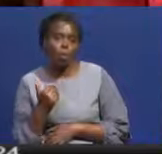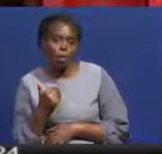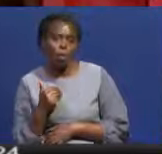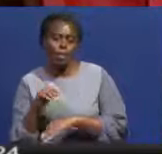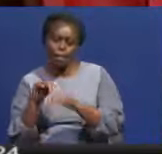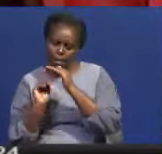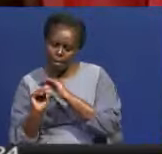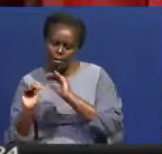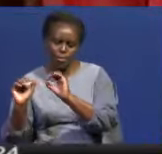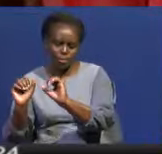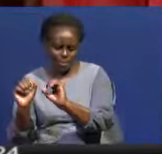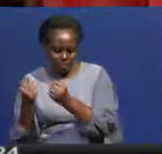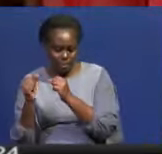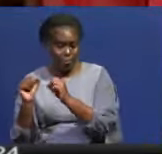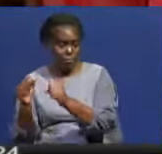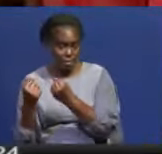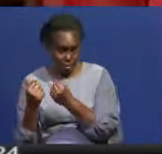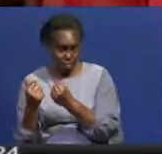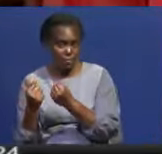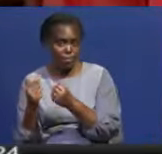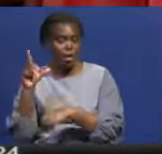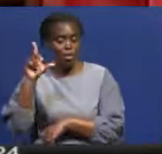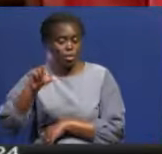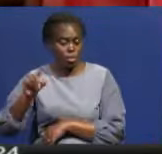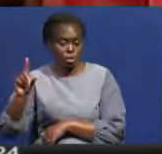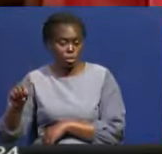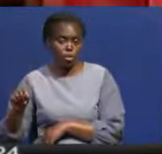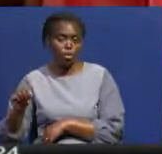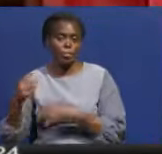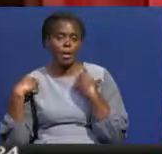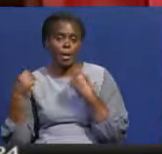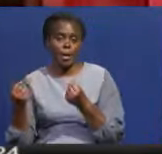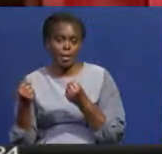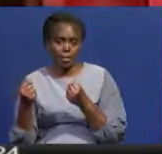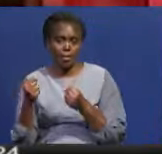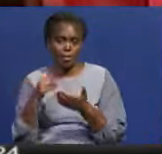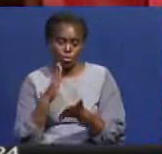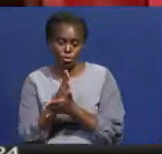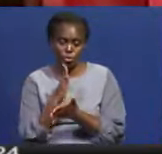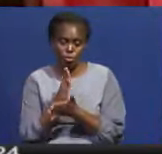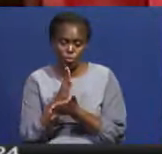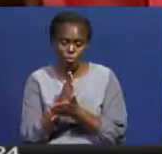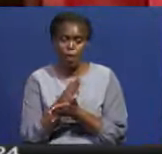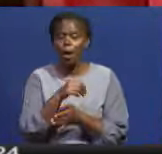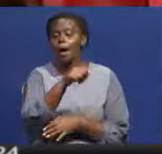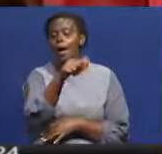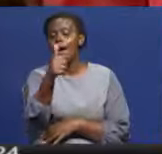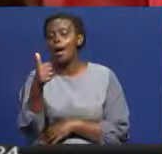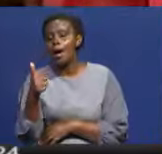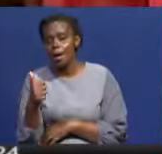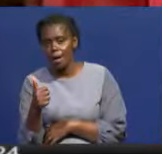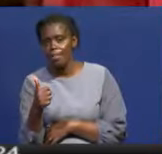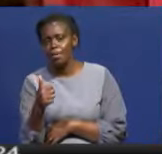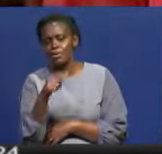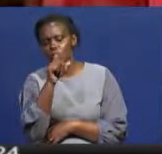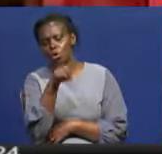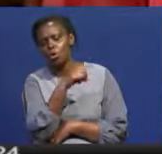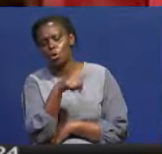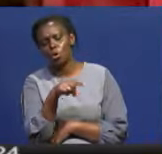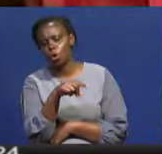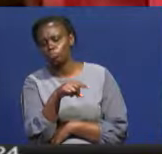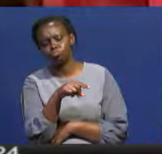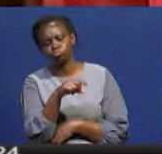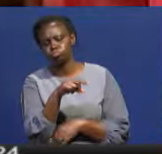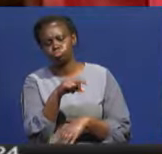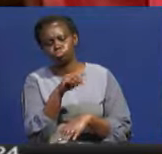to safe and affordable and healthy and make sure that those others that do illicit, Honorable Speaker, are